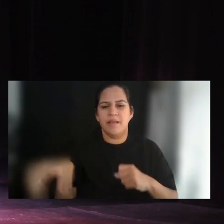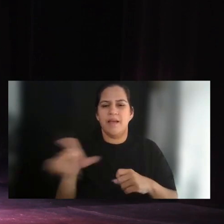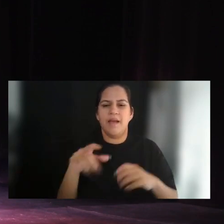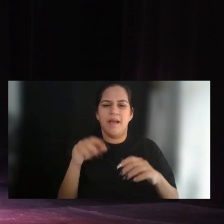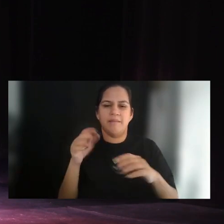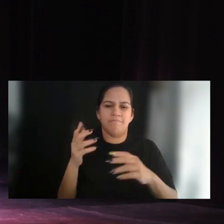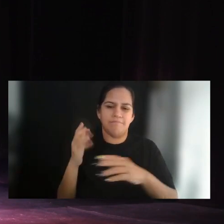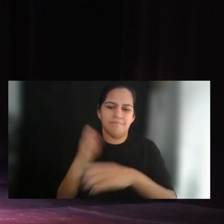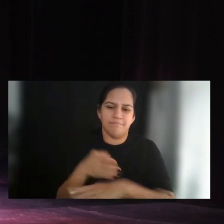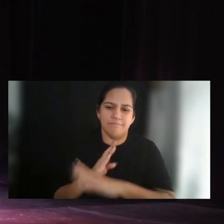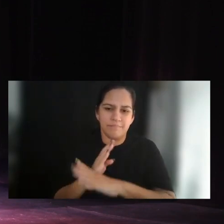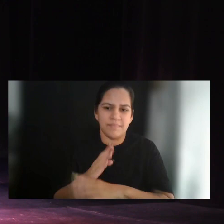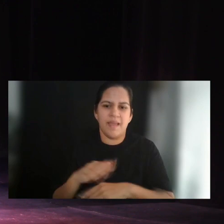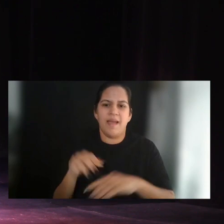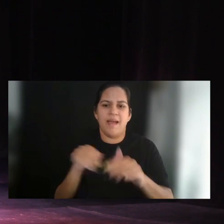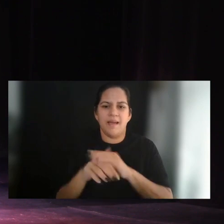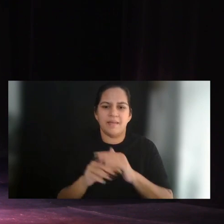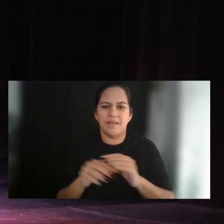What does that look like?